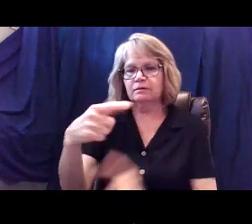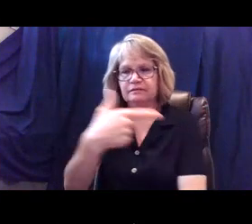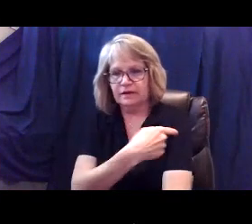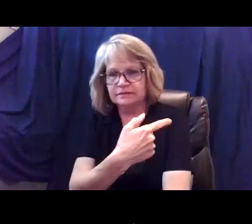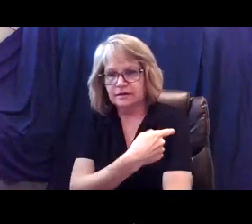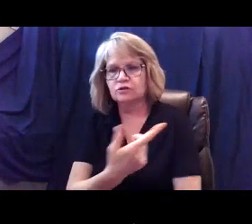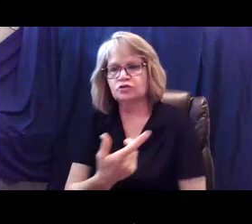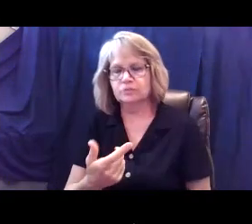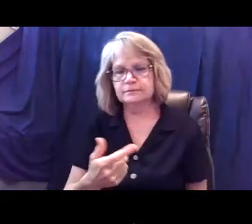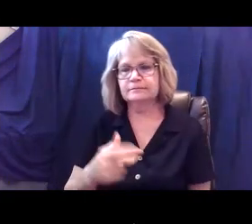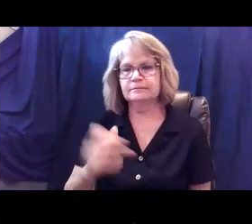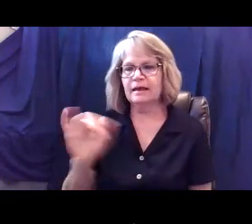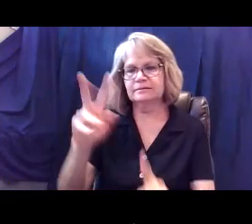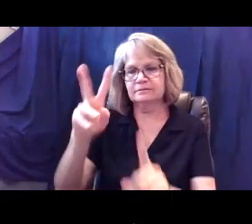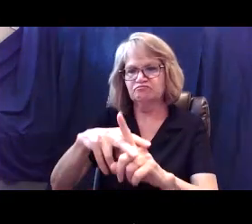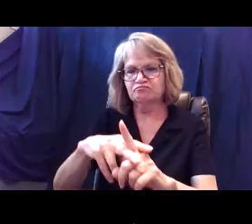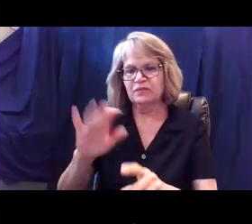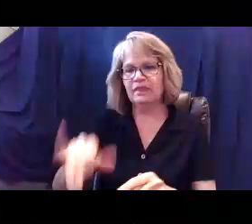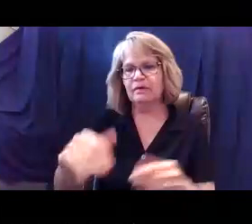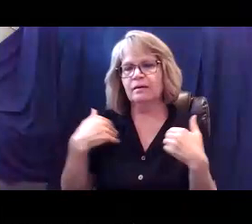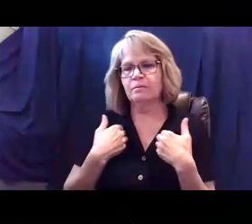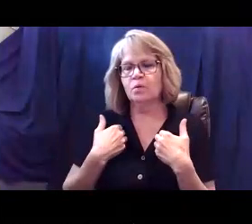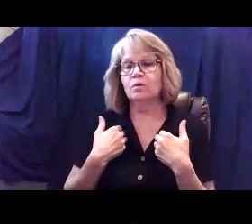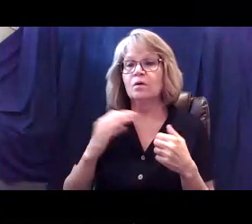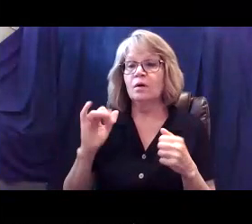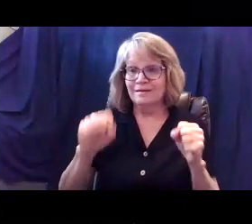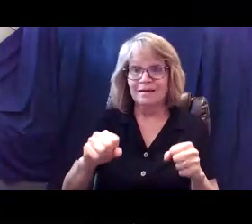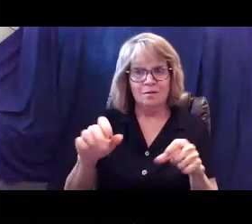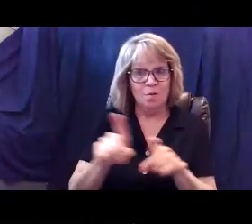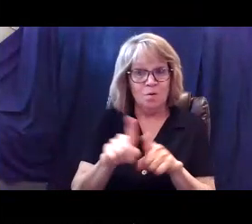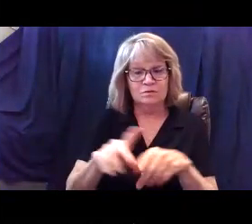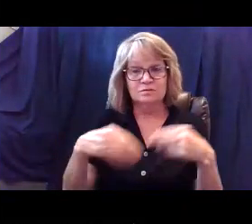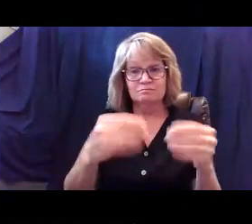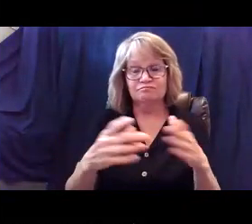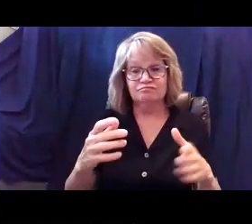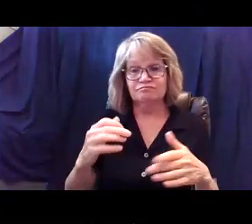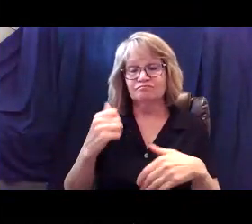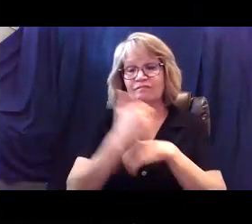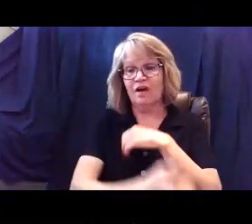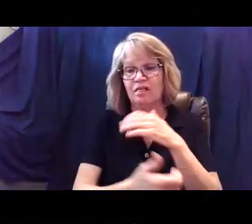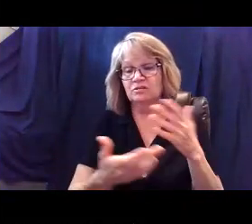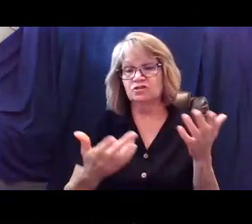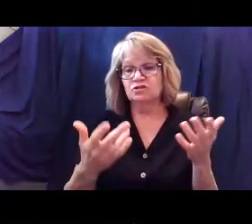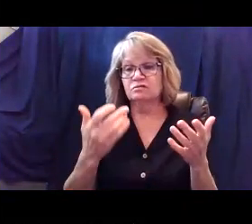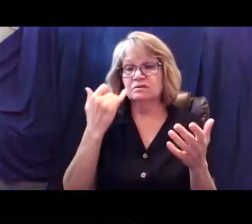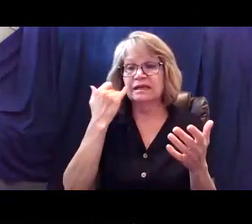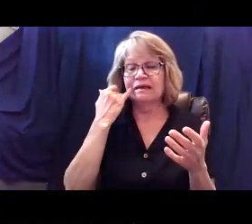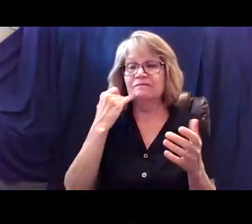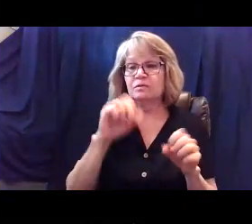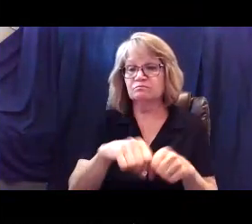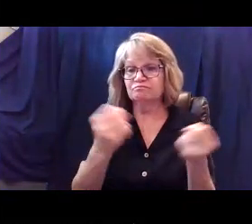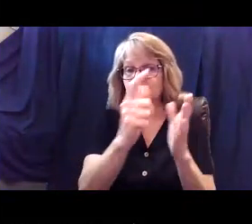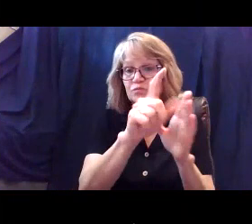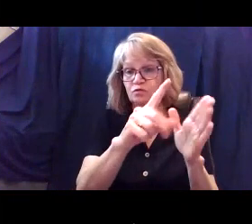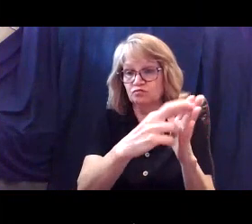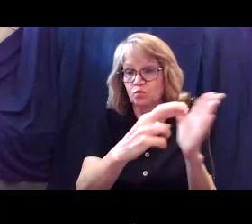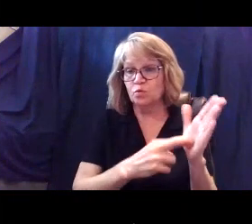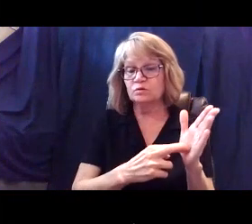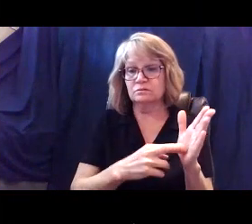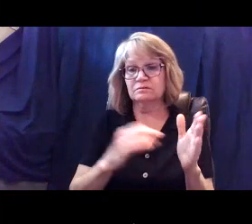applicable. They can also issue violations if an animal's conduct violates the rules of the housing